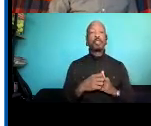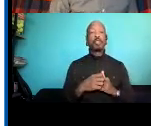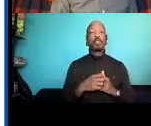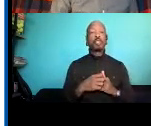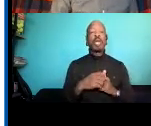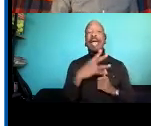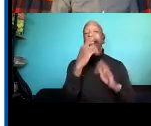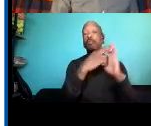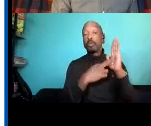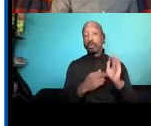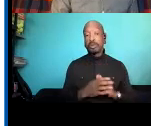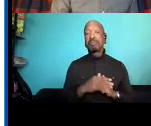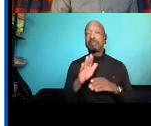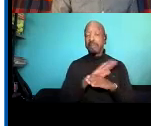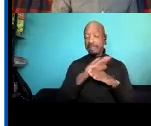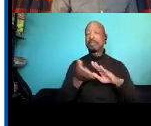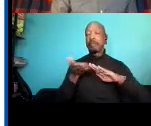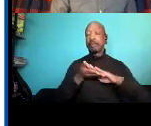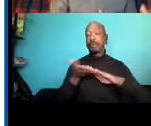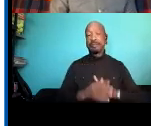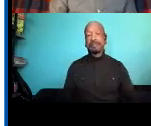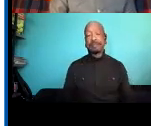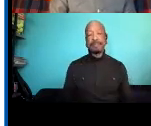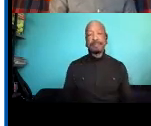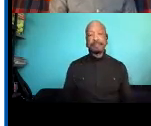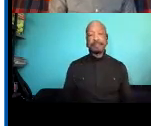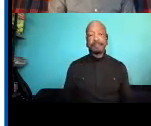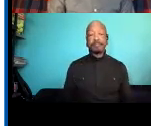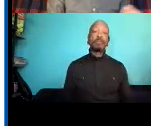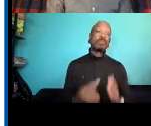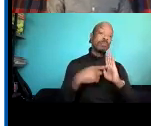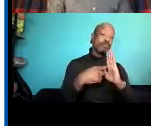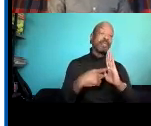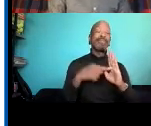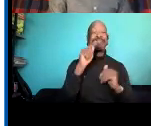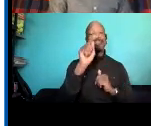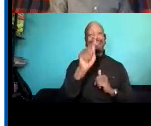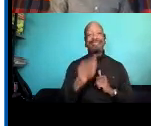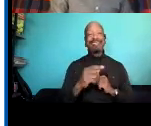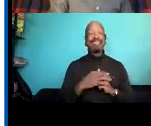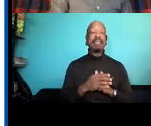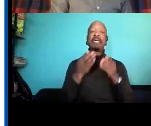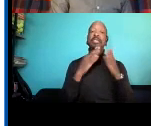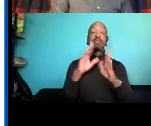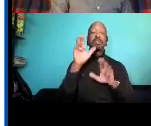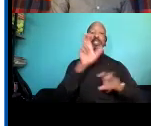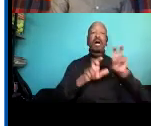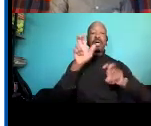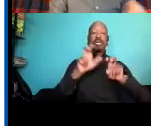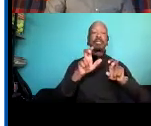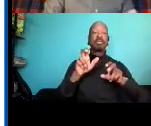under which a business operates. So examples are general stock corporations, worker